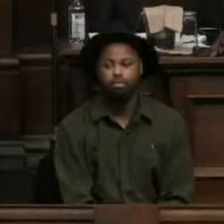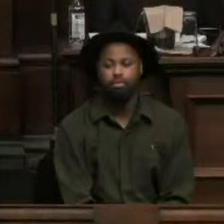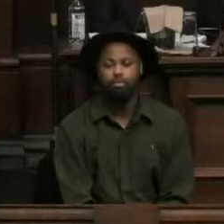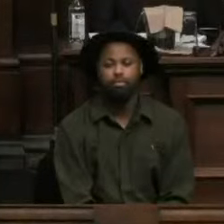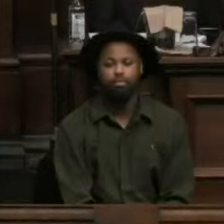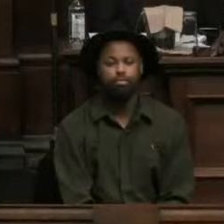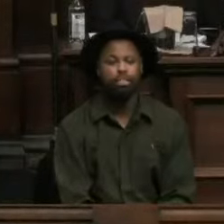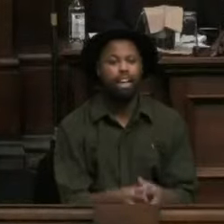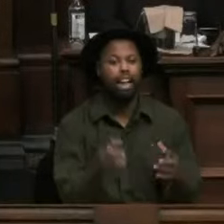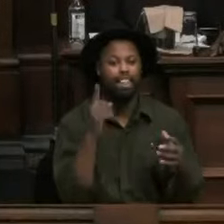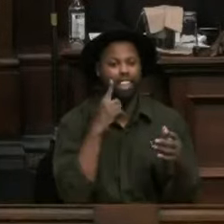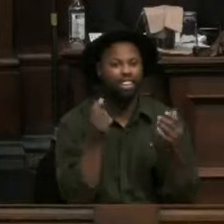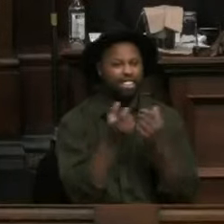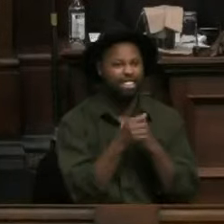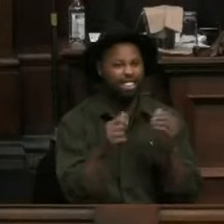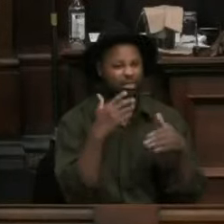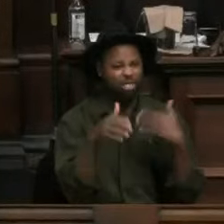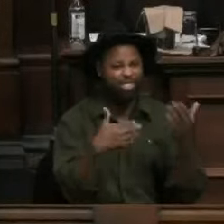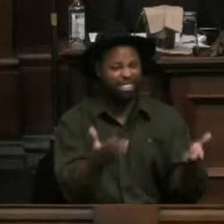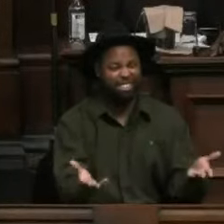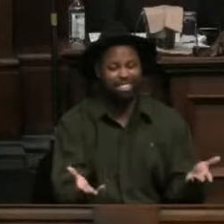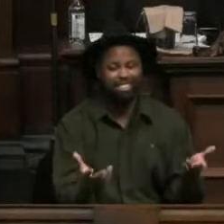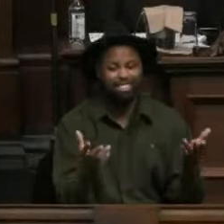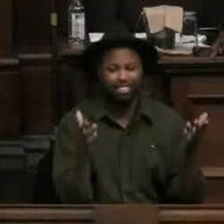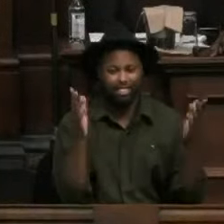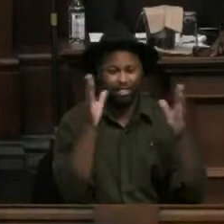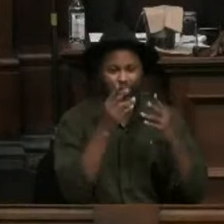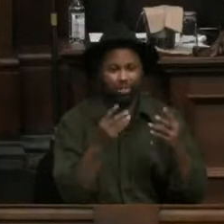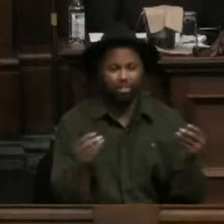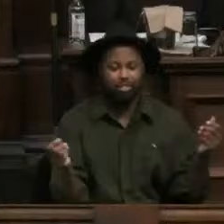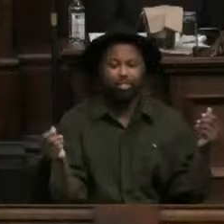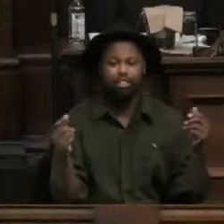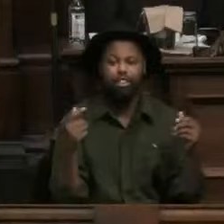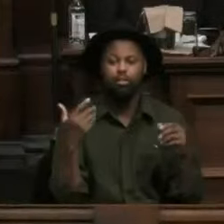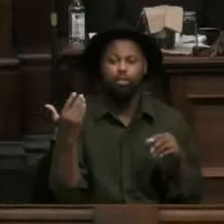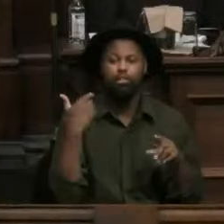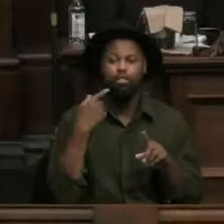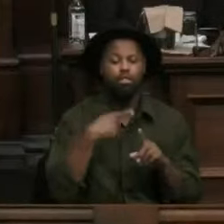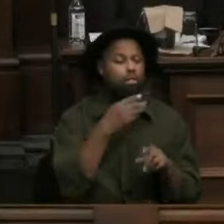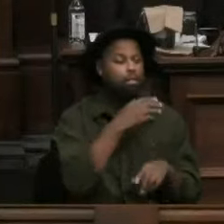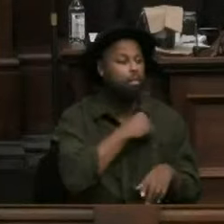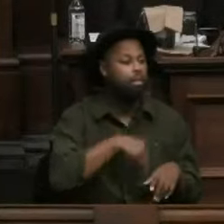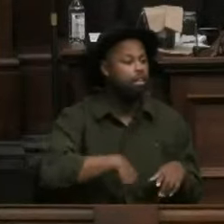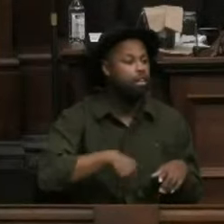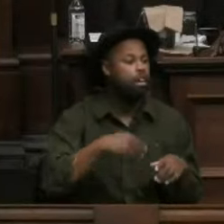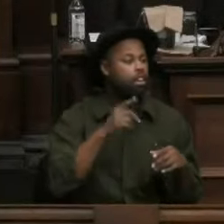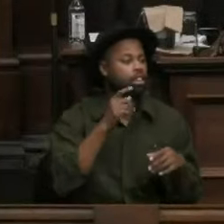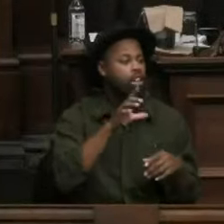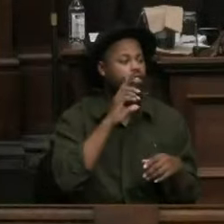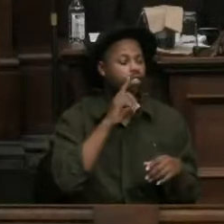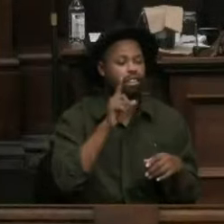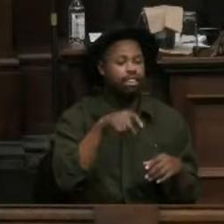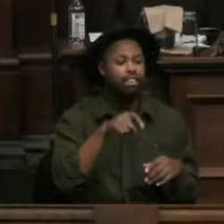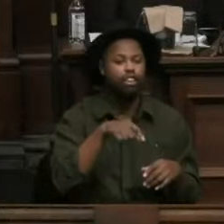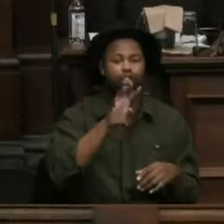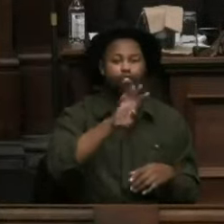Okay, I think we're safe to proceed. So earlier this month, the mayor submitted a statement of necessity, introductory number 440,